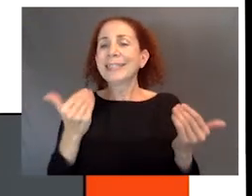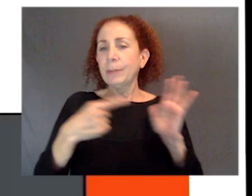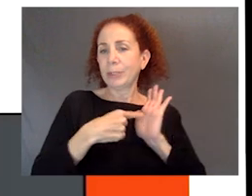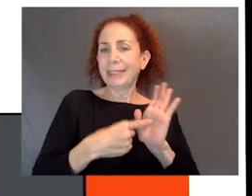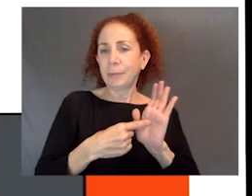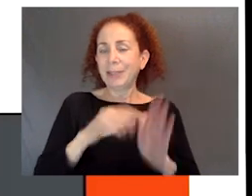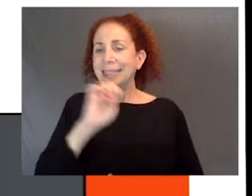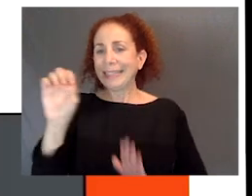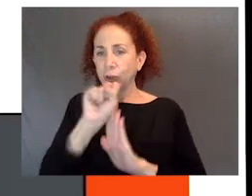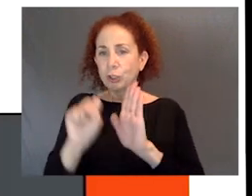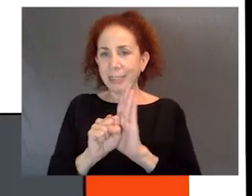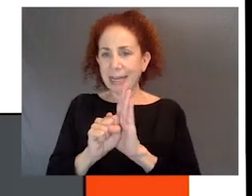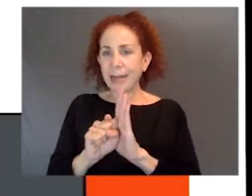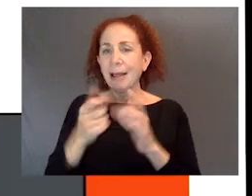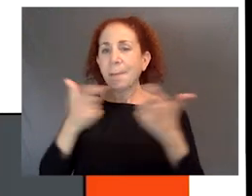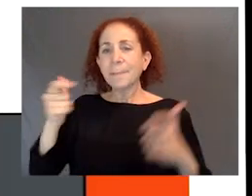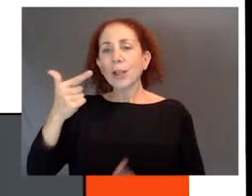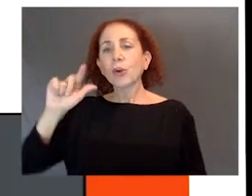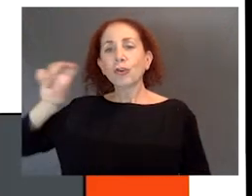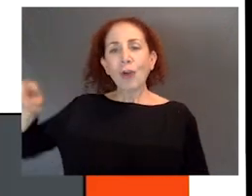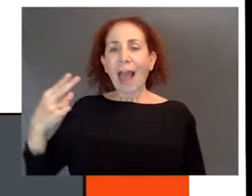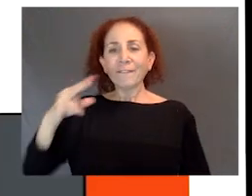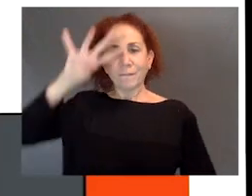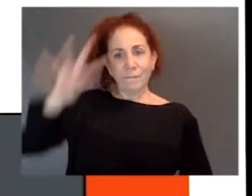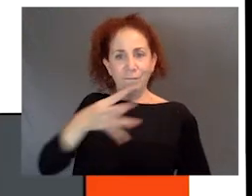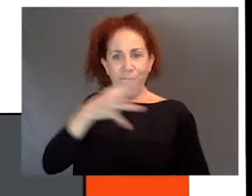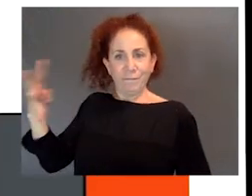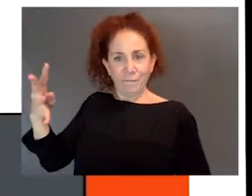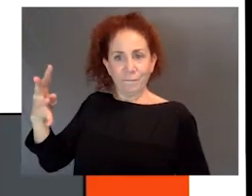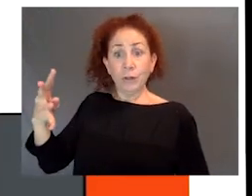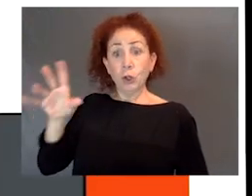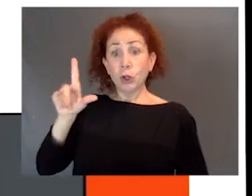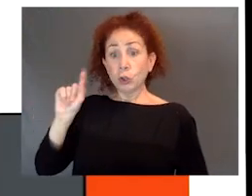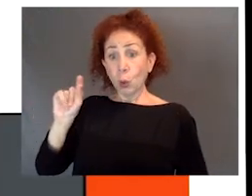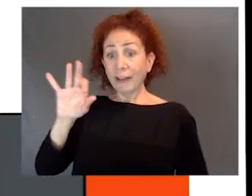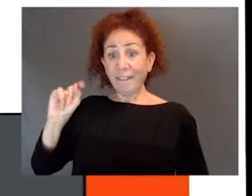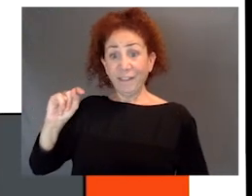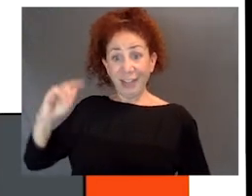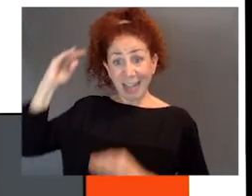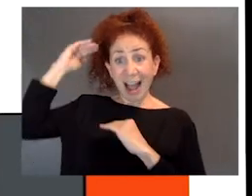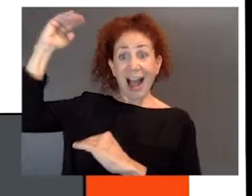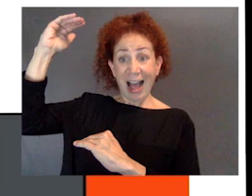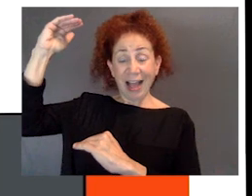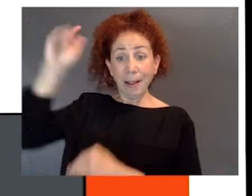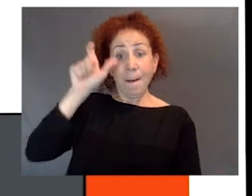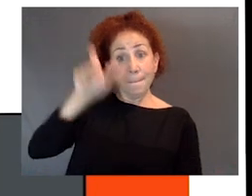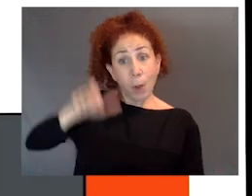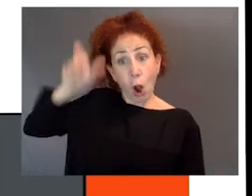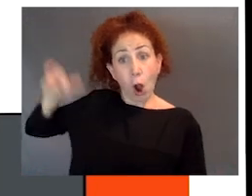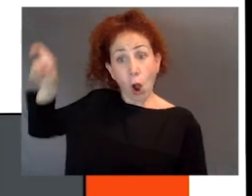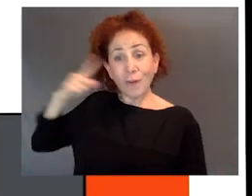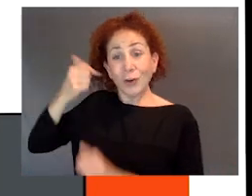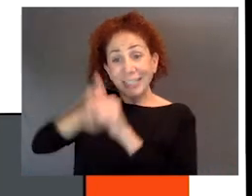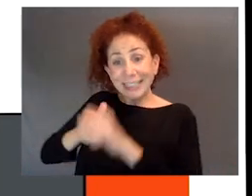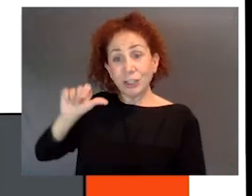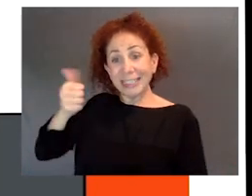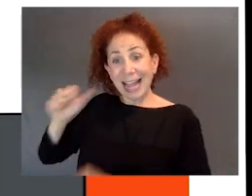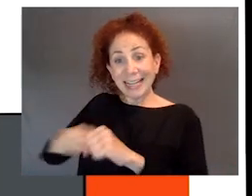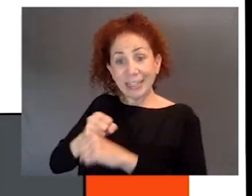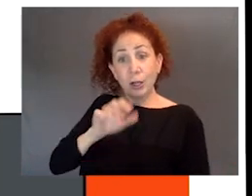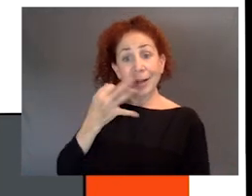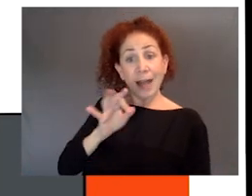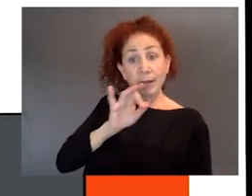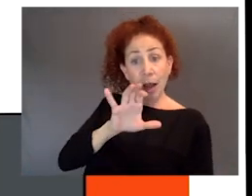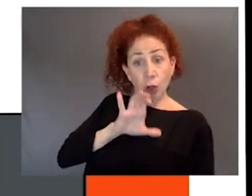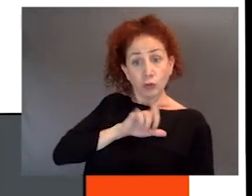Eastern State, the big graph. This is a 20-foot high bar graph, with each bar marking a specific decade from 1900